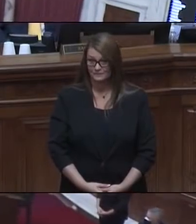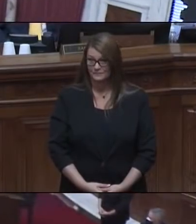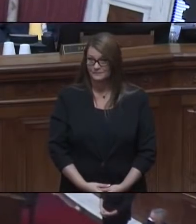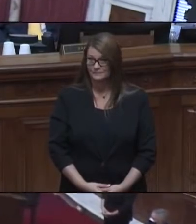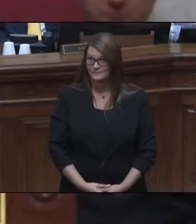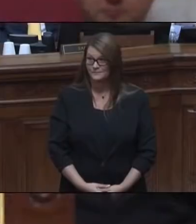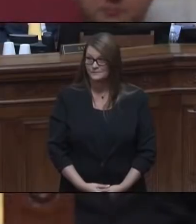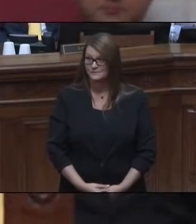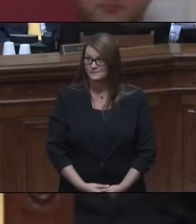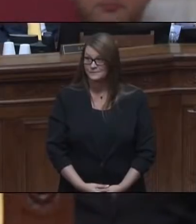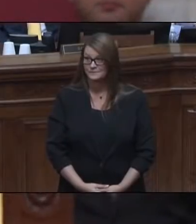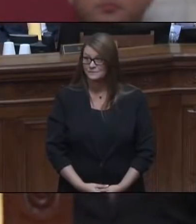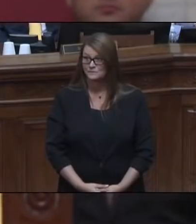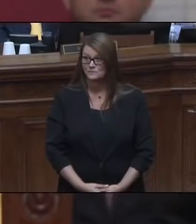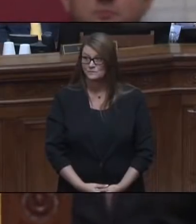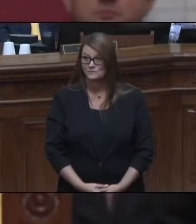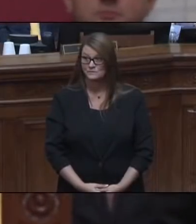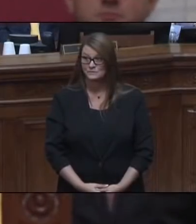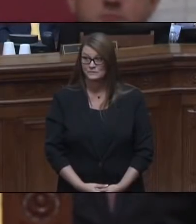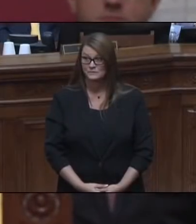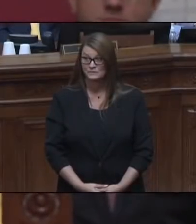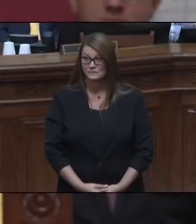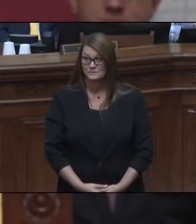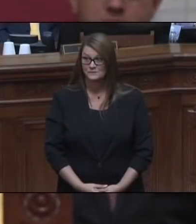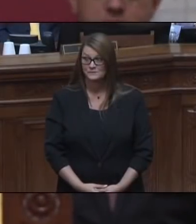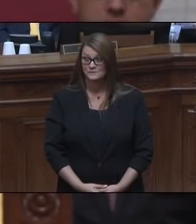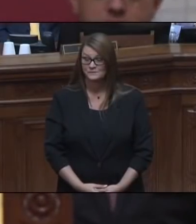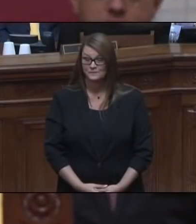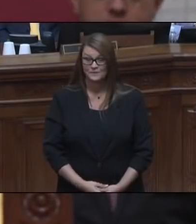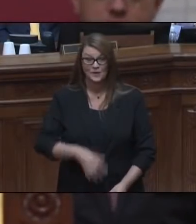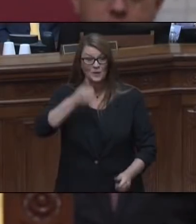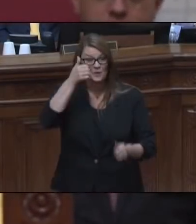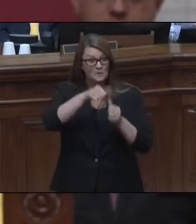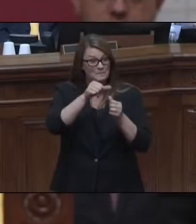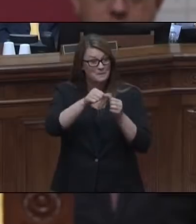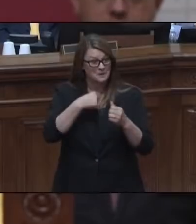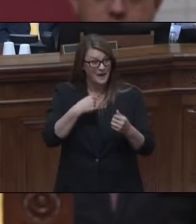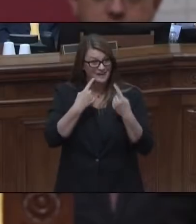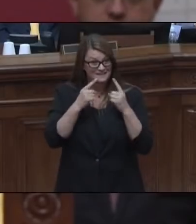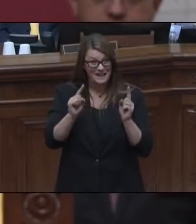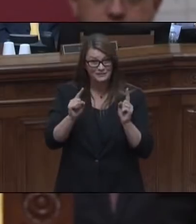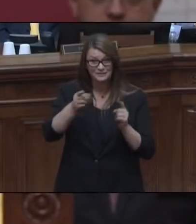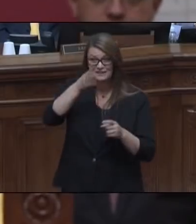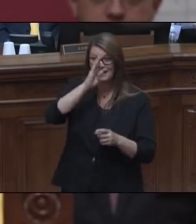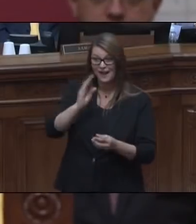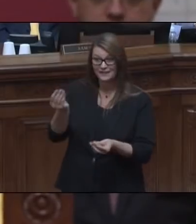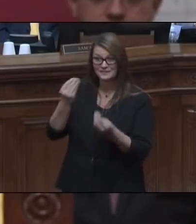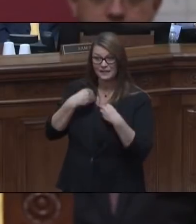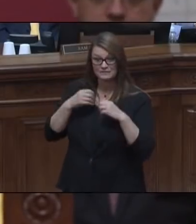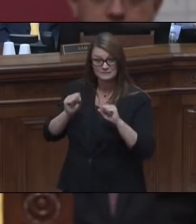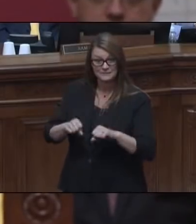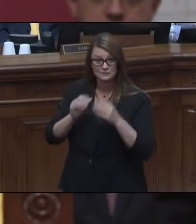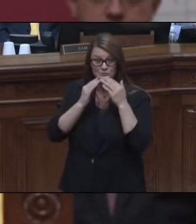Now remember what I told you about the good Lord gave you the ability to smile and to laugh. Did I not tell you that early on?